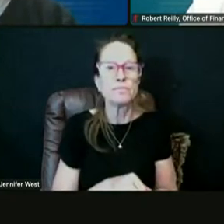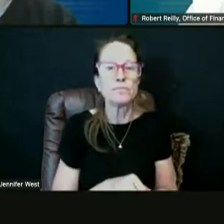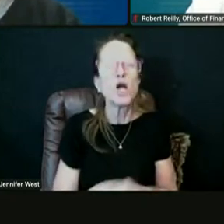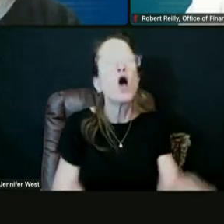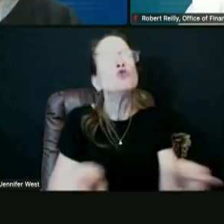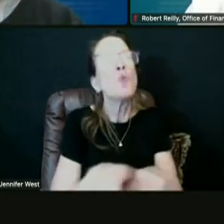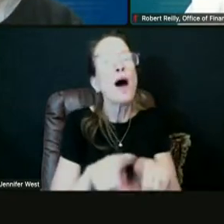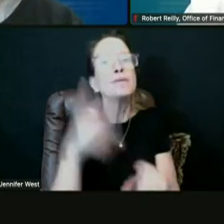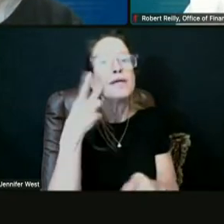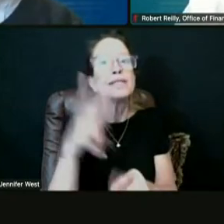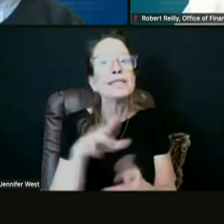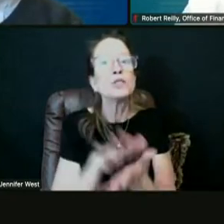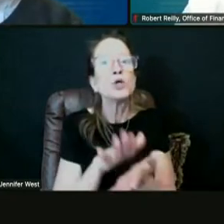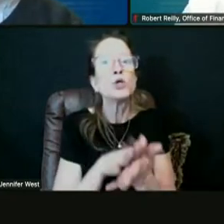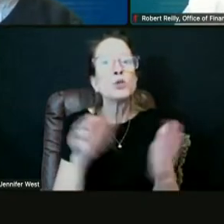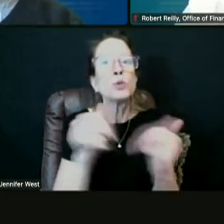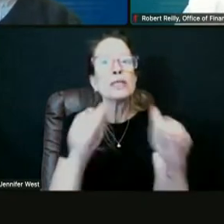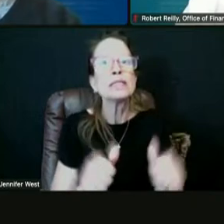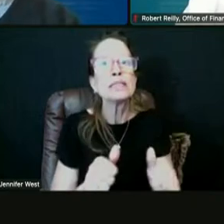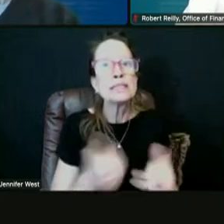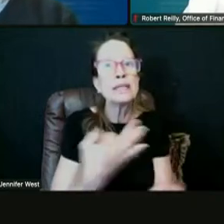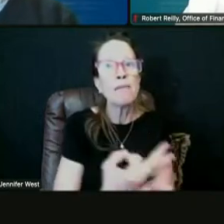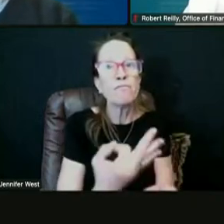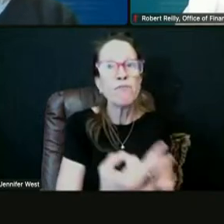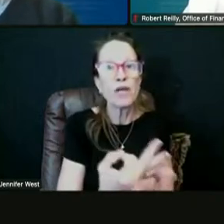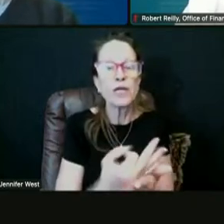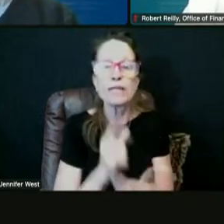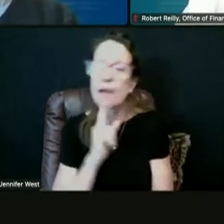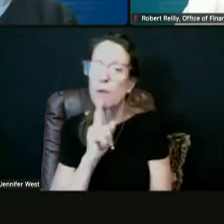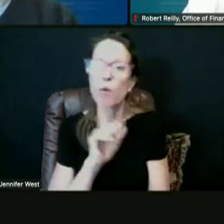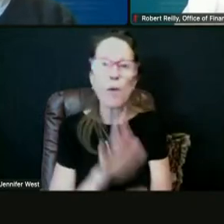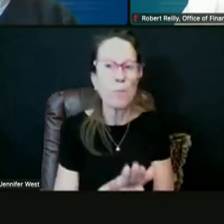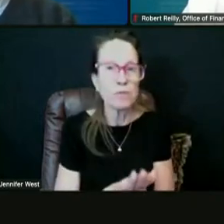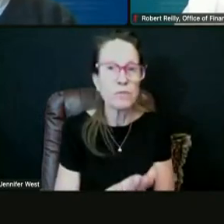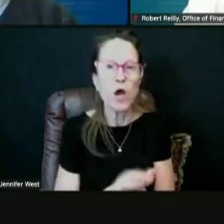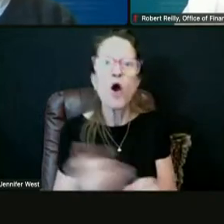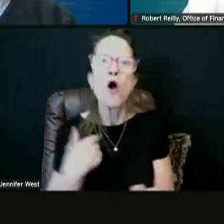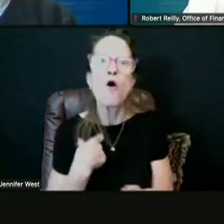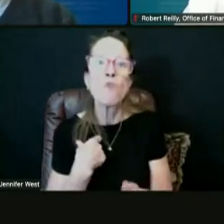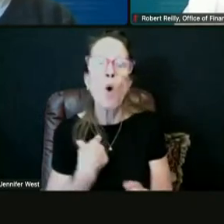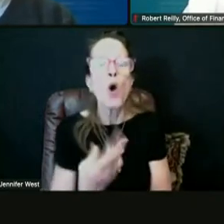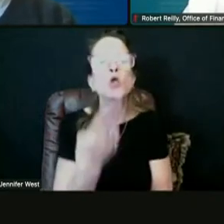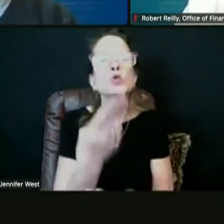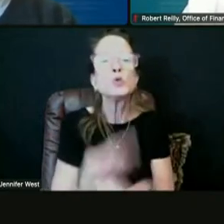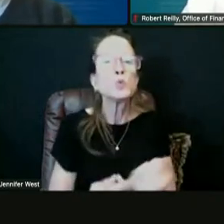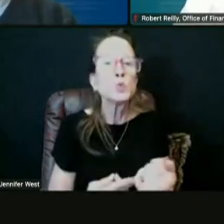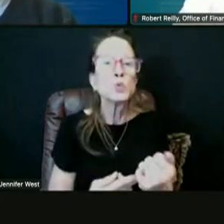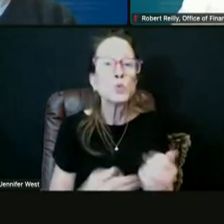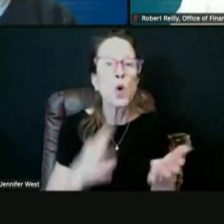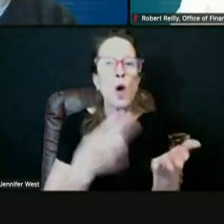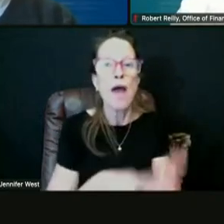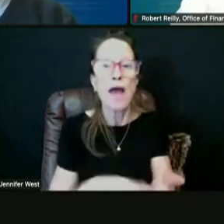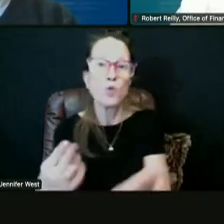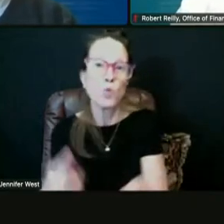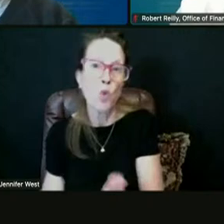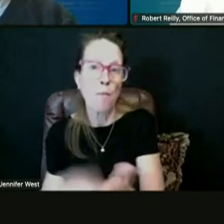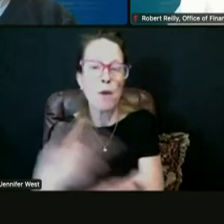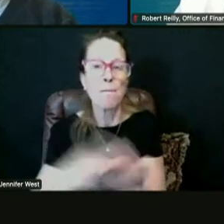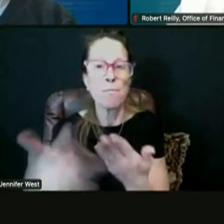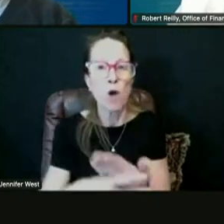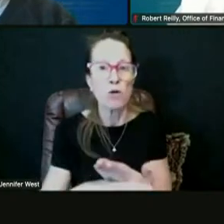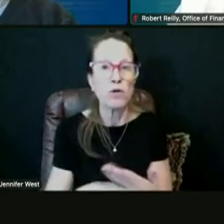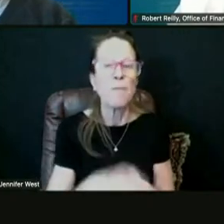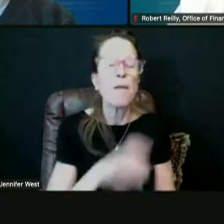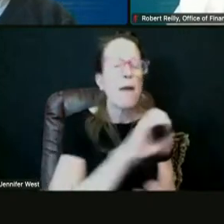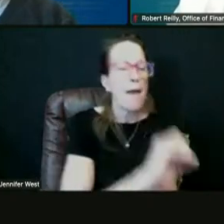in areas that we have always been committed to. For instance, dual enrollment, having our students participate in dual enrollment programs at Montgomery